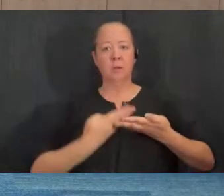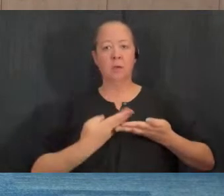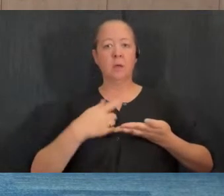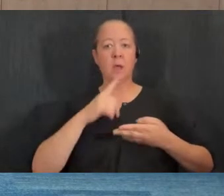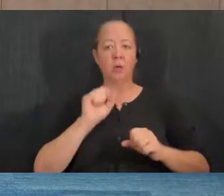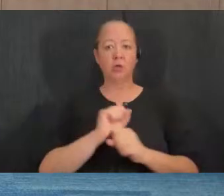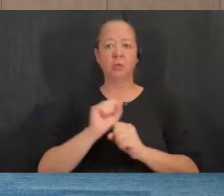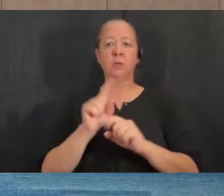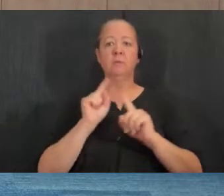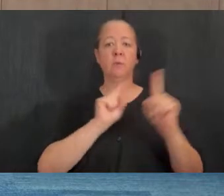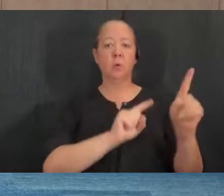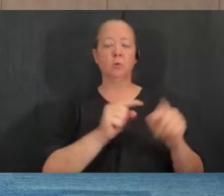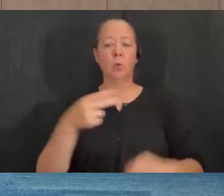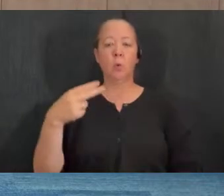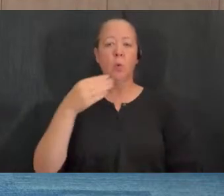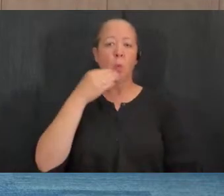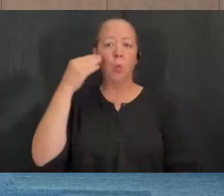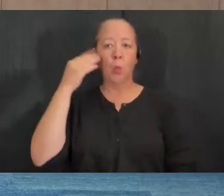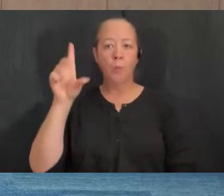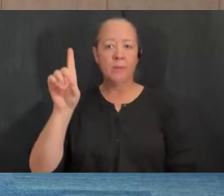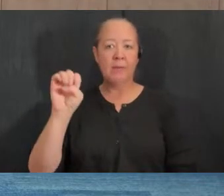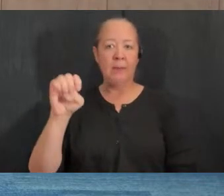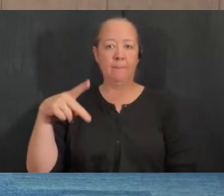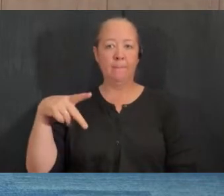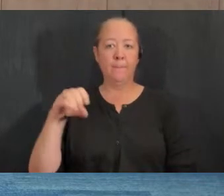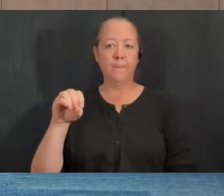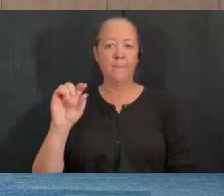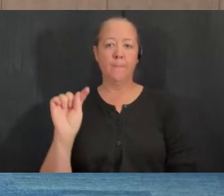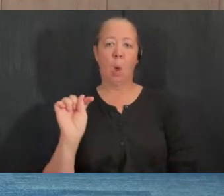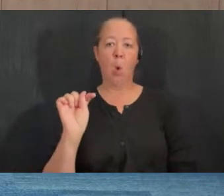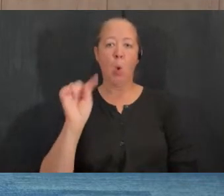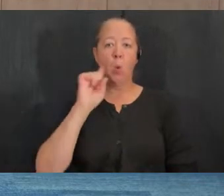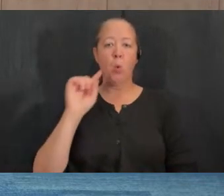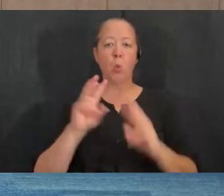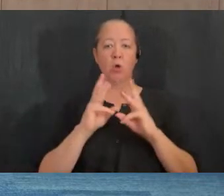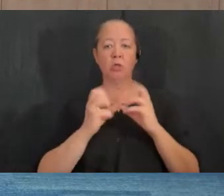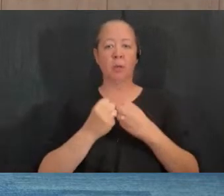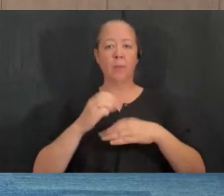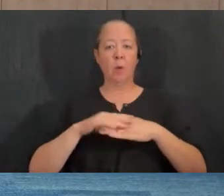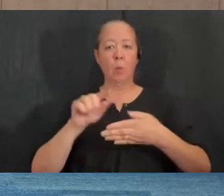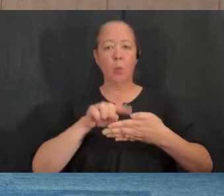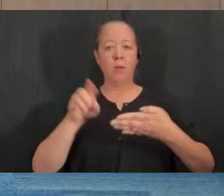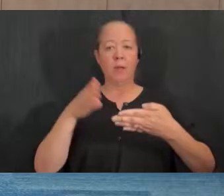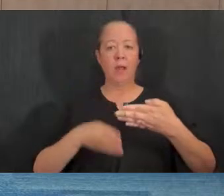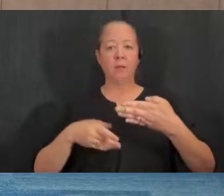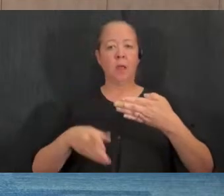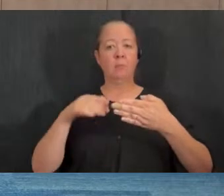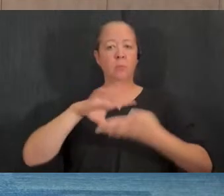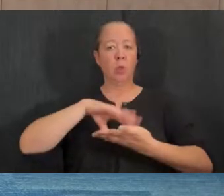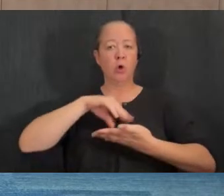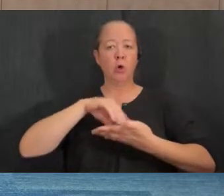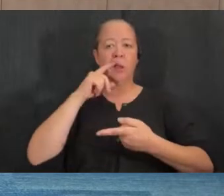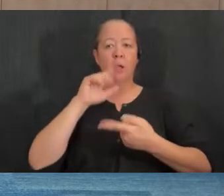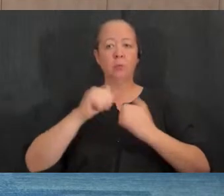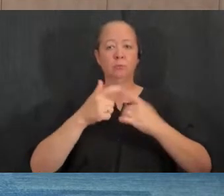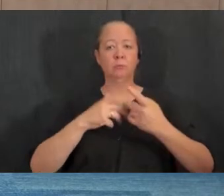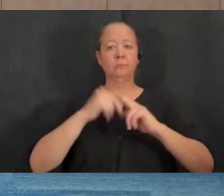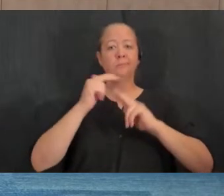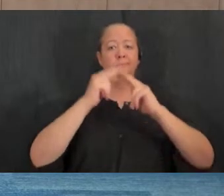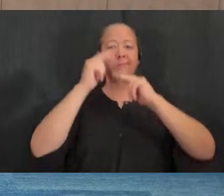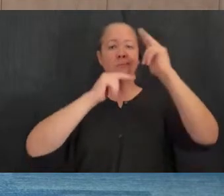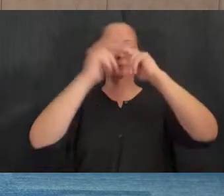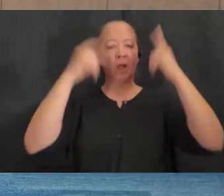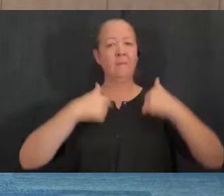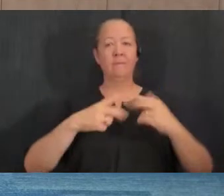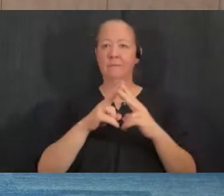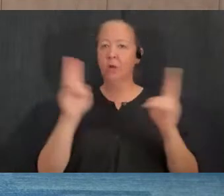youth event on weekends where they learn how to build stuff. So I'm very familiar. I have a 9 and 6-year-old, so I'm very familiar with